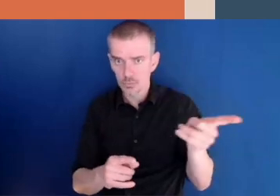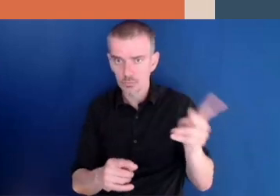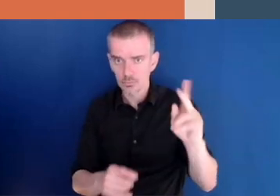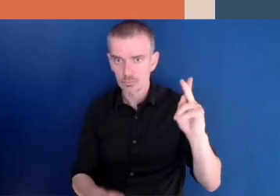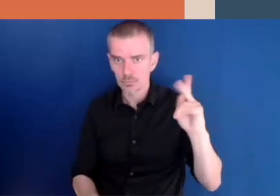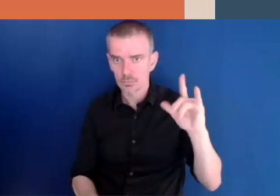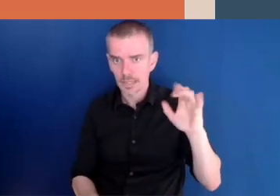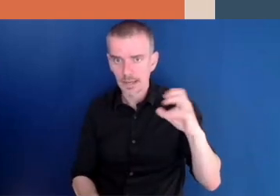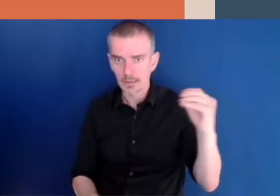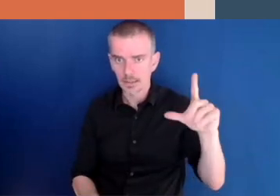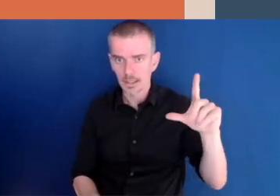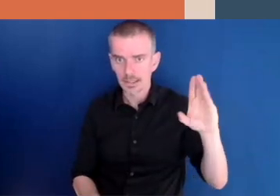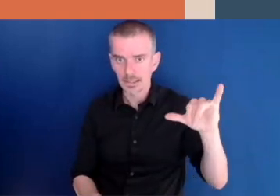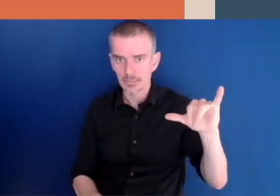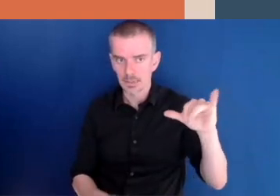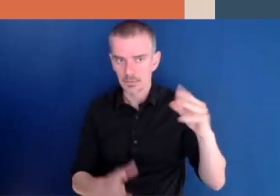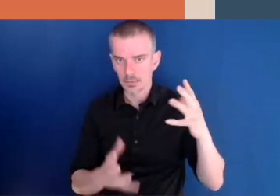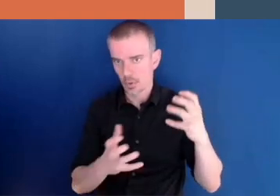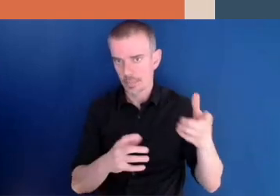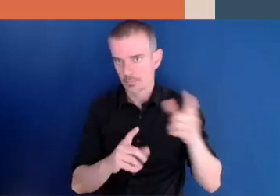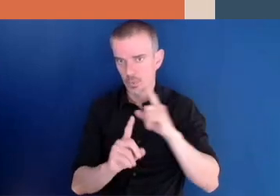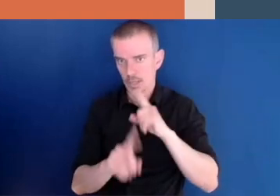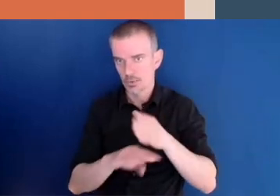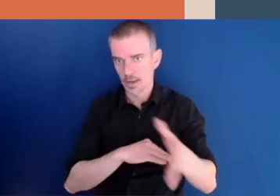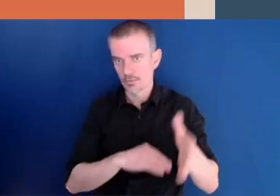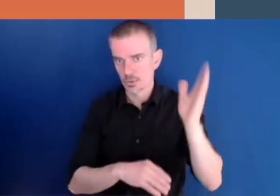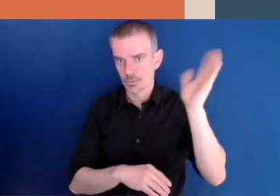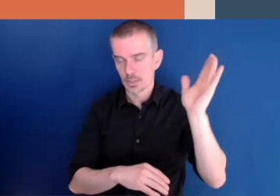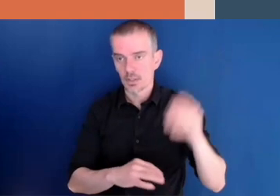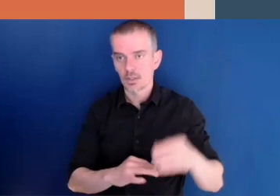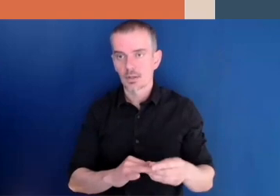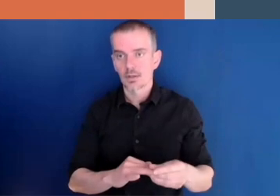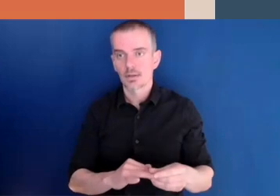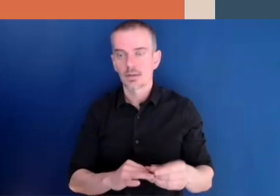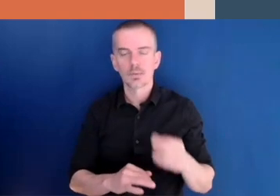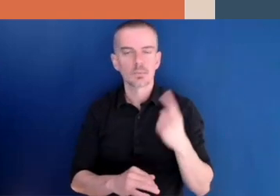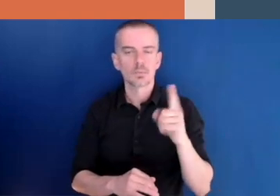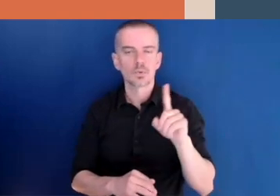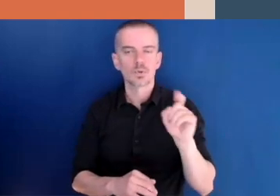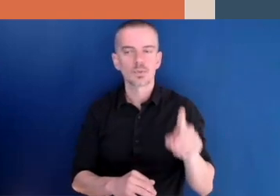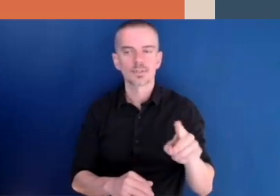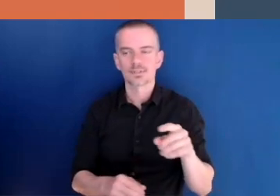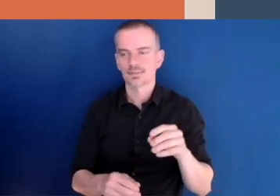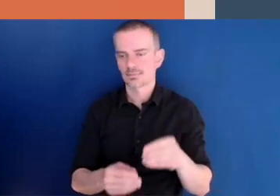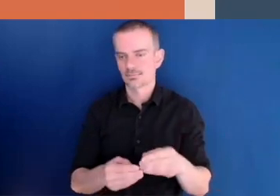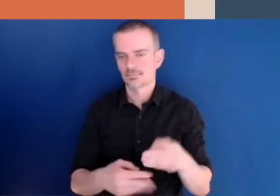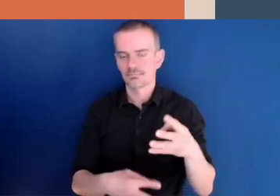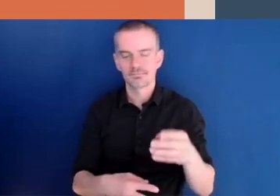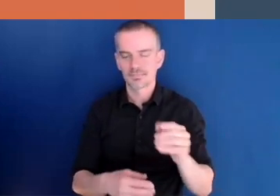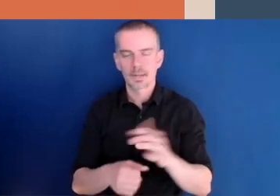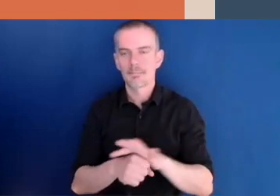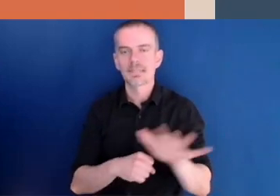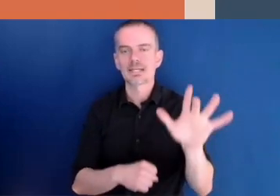them to address after the presentation. We only have one question in the lineup now, so there's lots of room